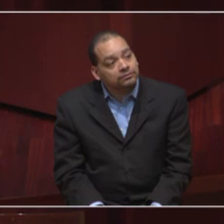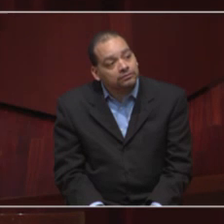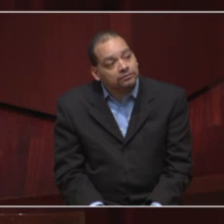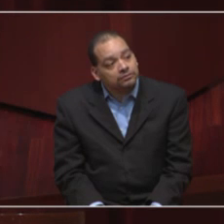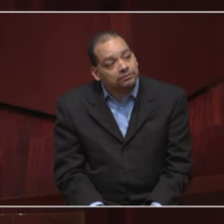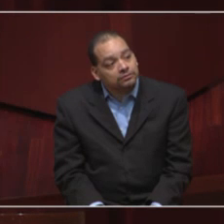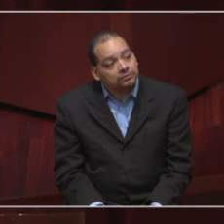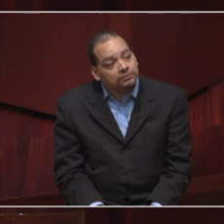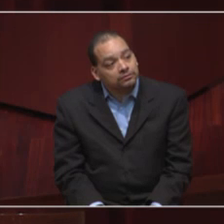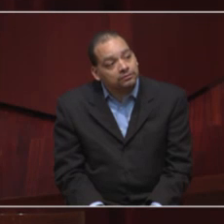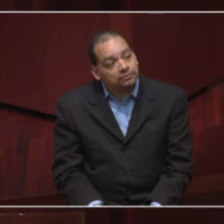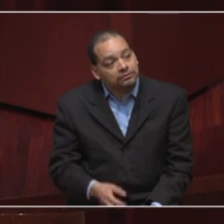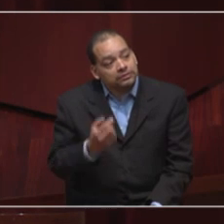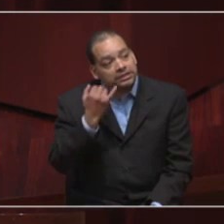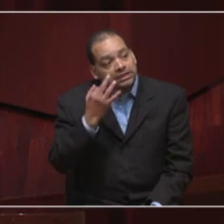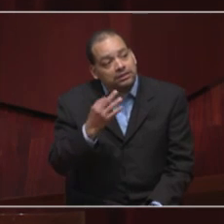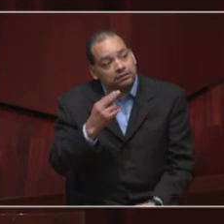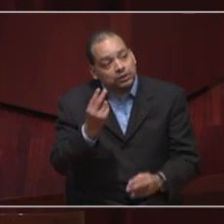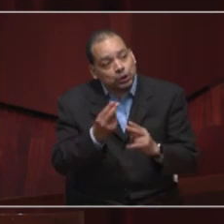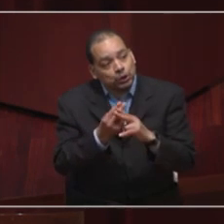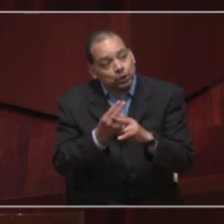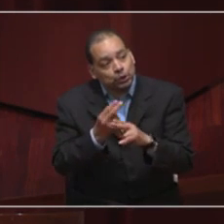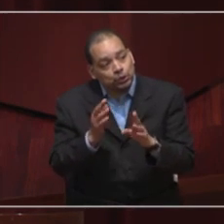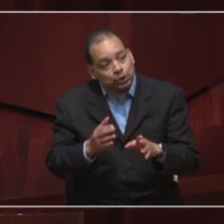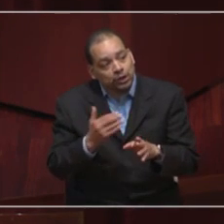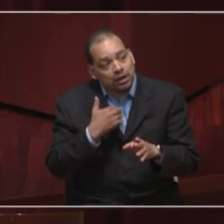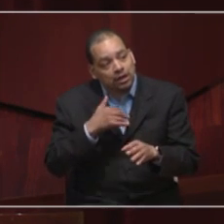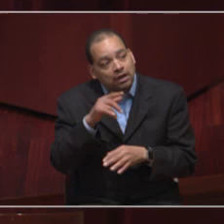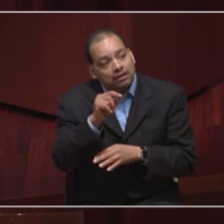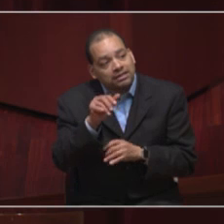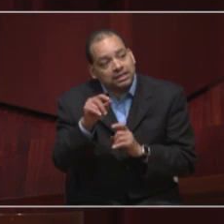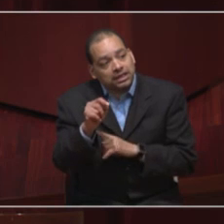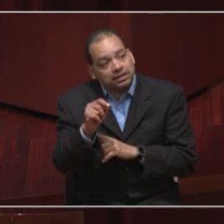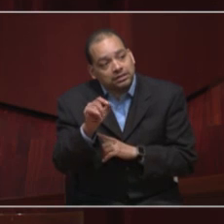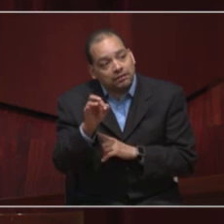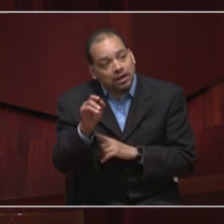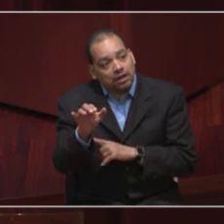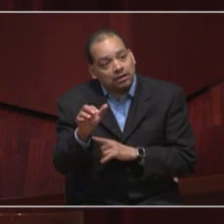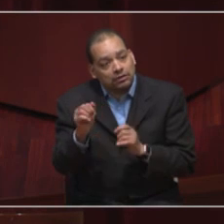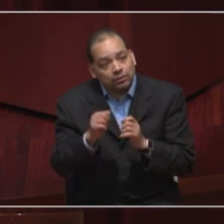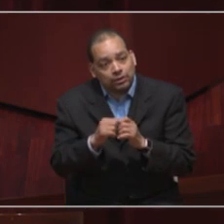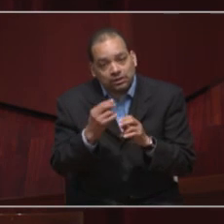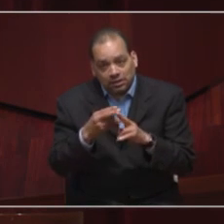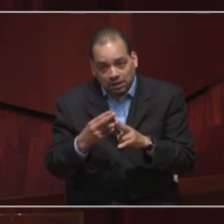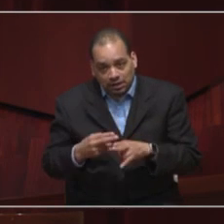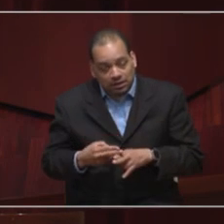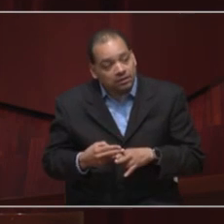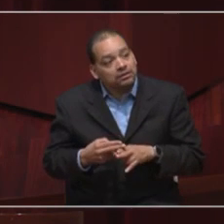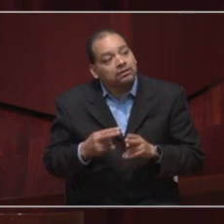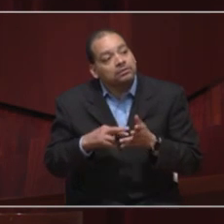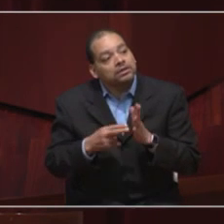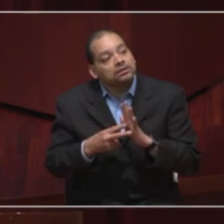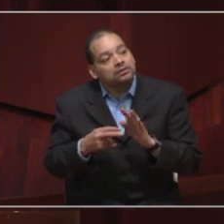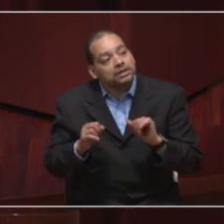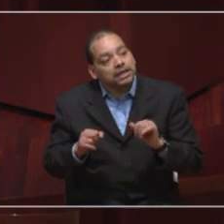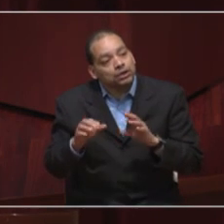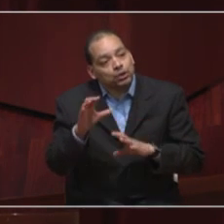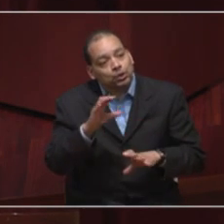in a text file with all the names of something, then there may be research on